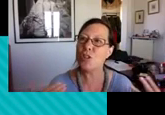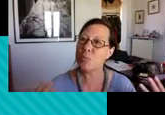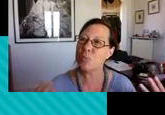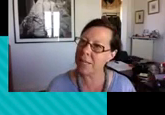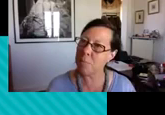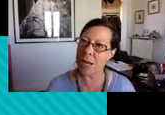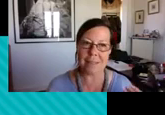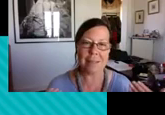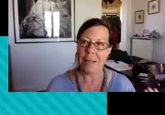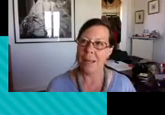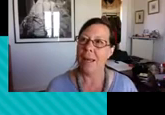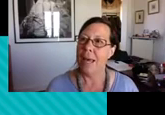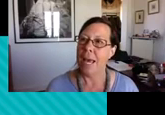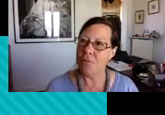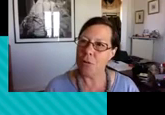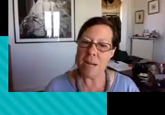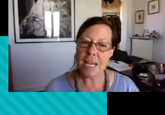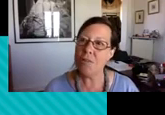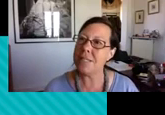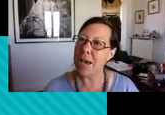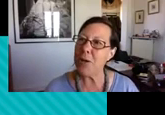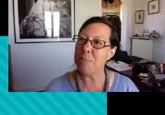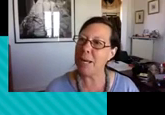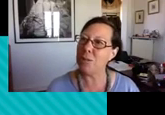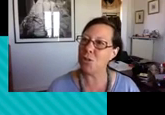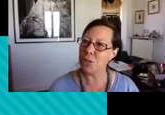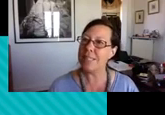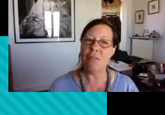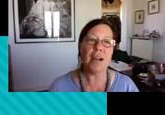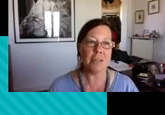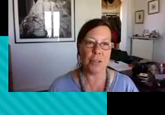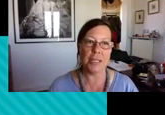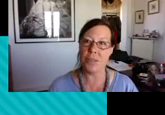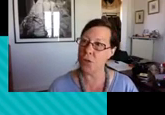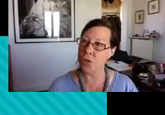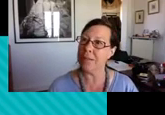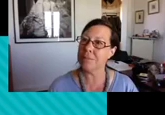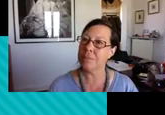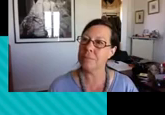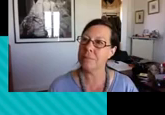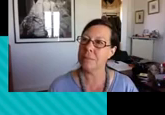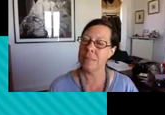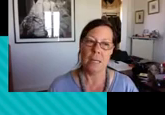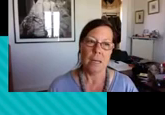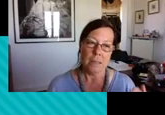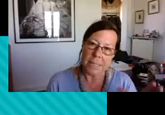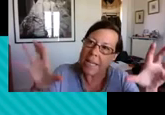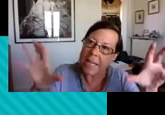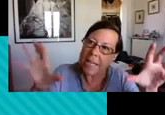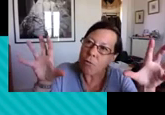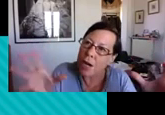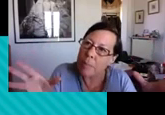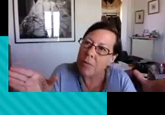much in the press. And for myself as a health and medical journalist, I find it very concerning. The